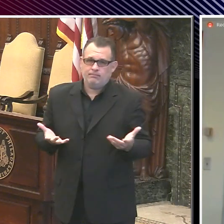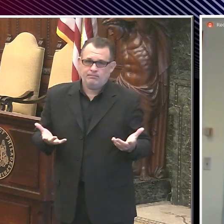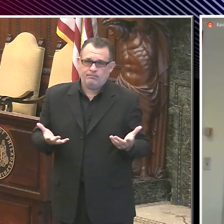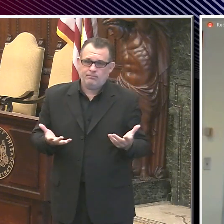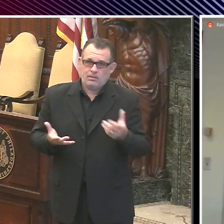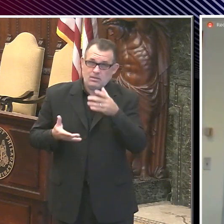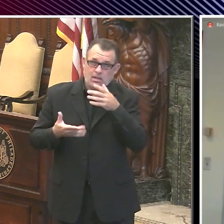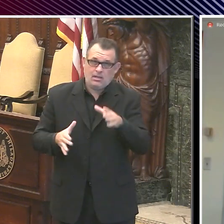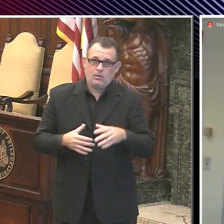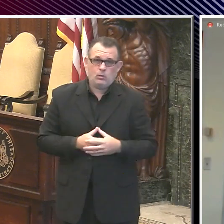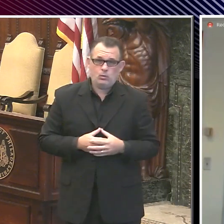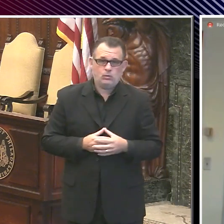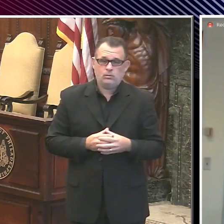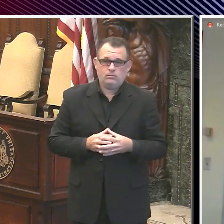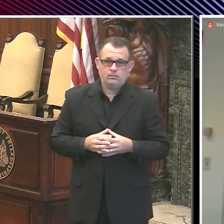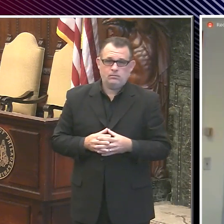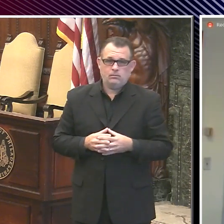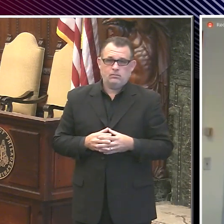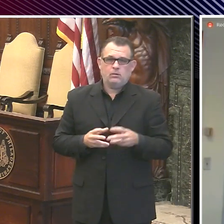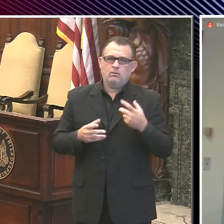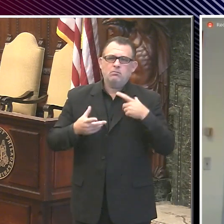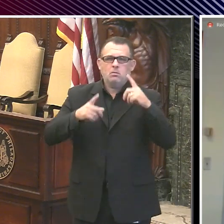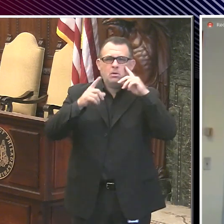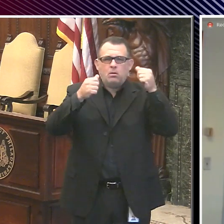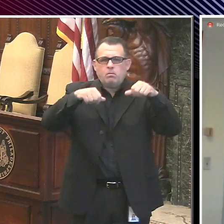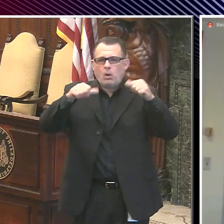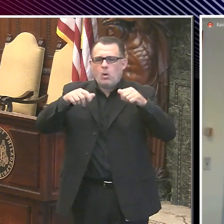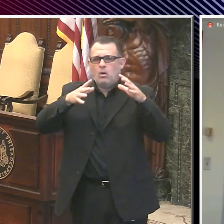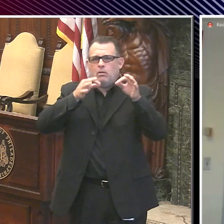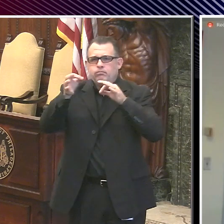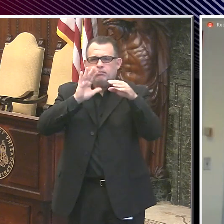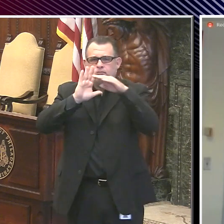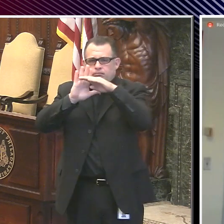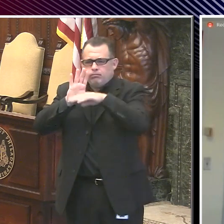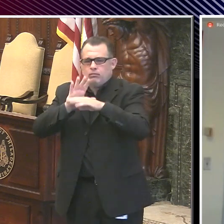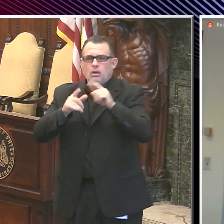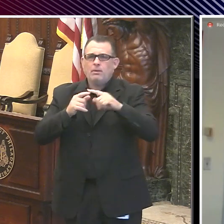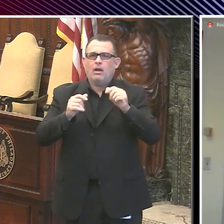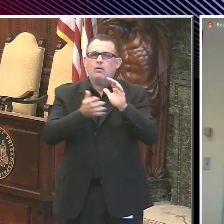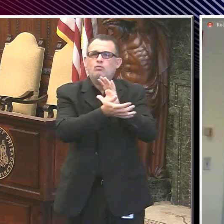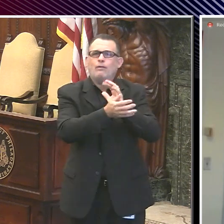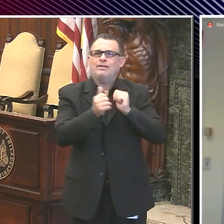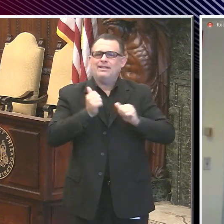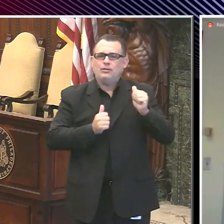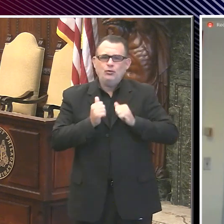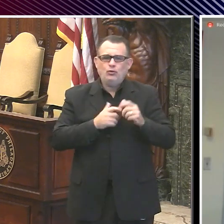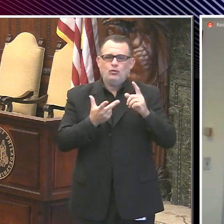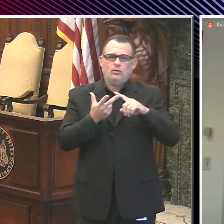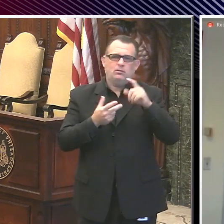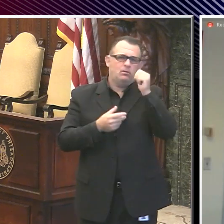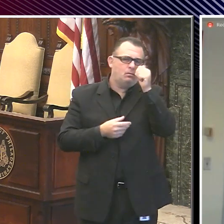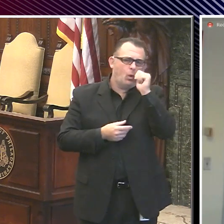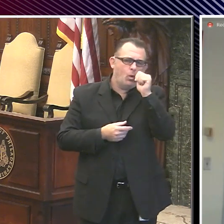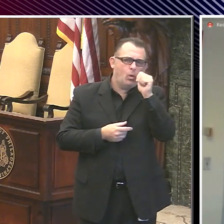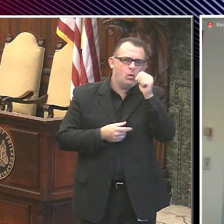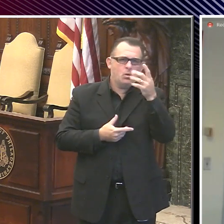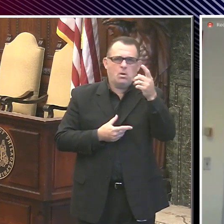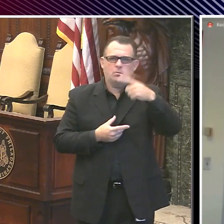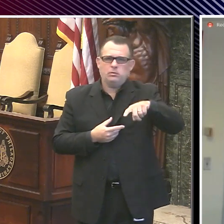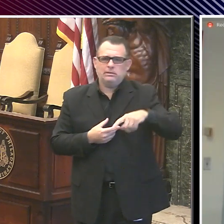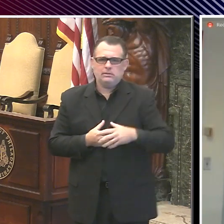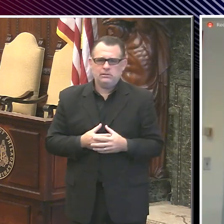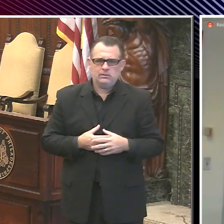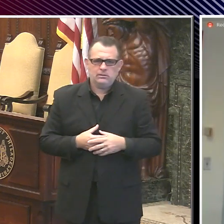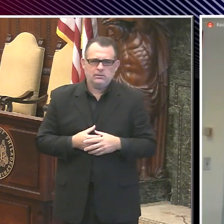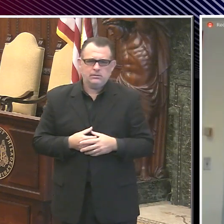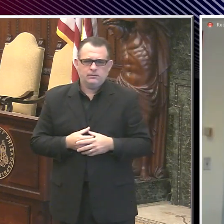theaters. We'll be posting more detailed guidance on theaters either later today or tomorrow. Then indoor dining at